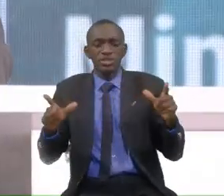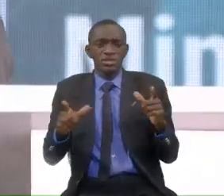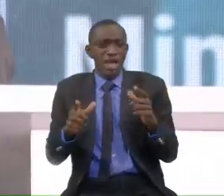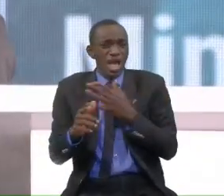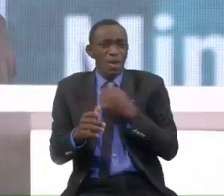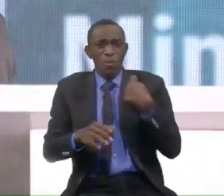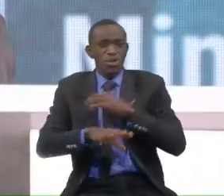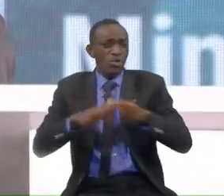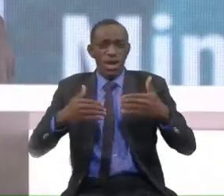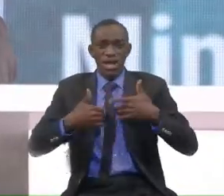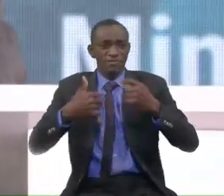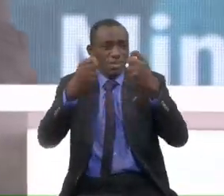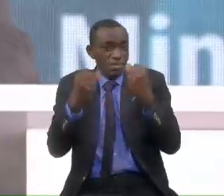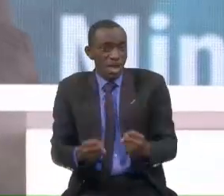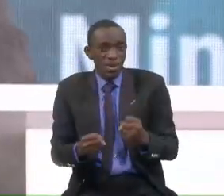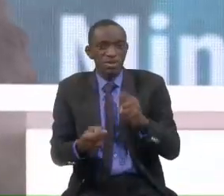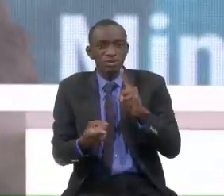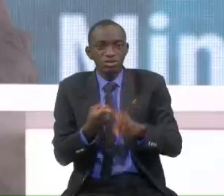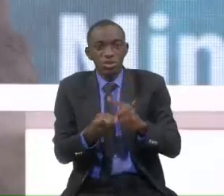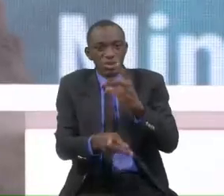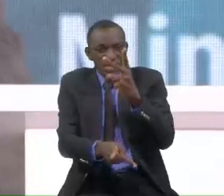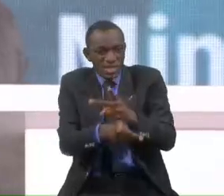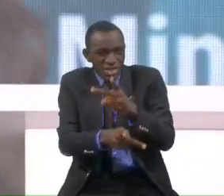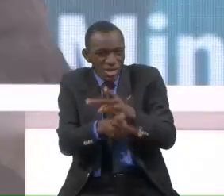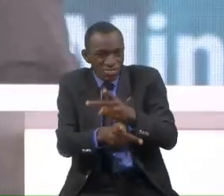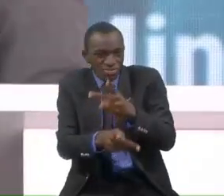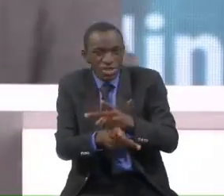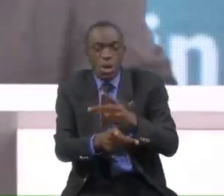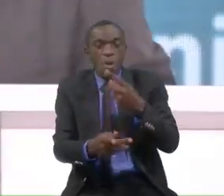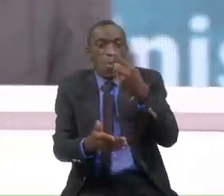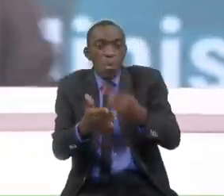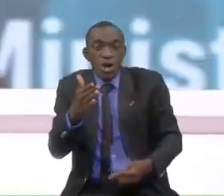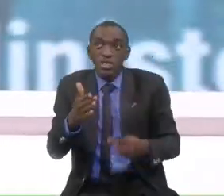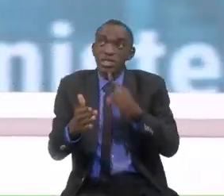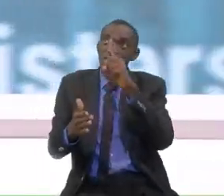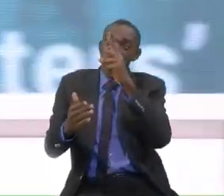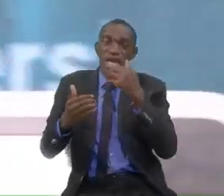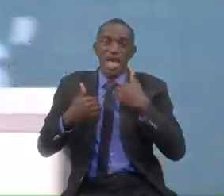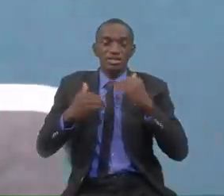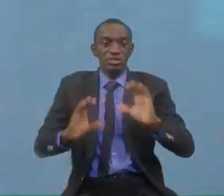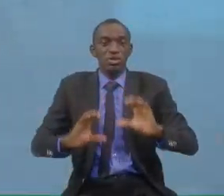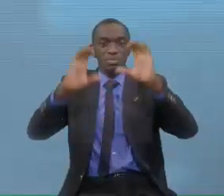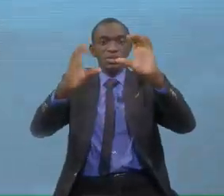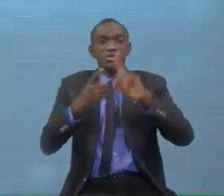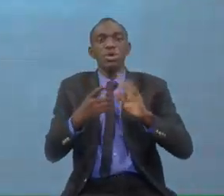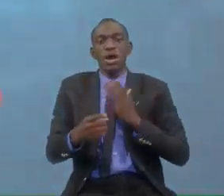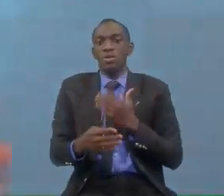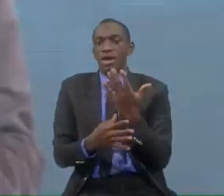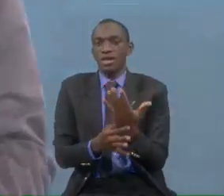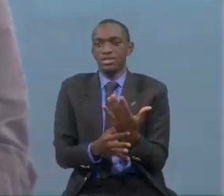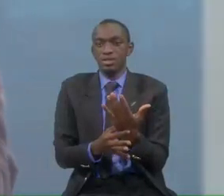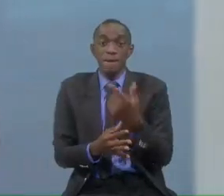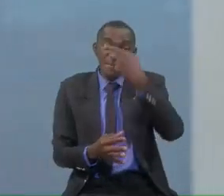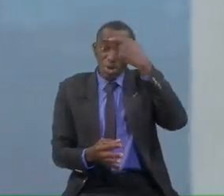power to keep that which has been committed into our hands, because we do not